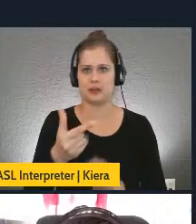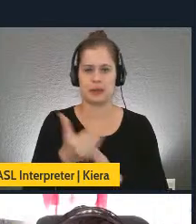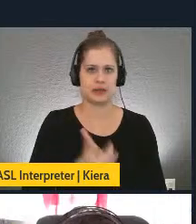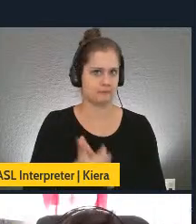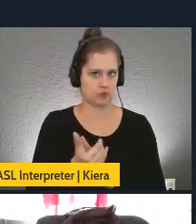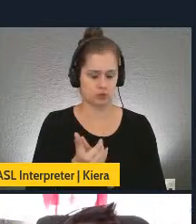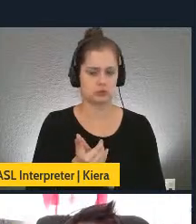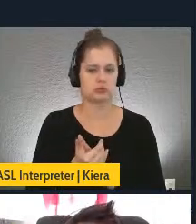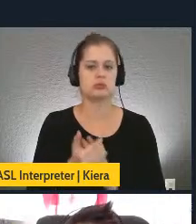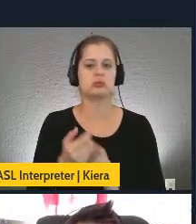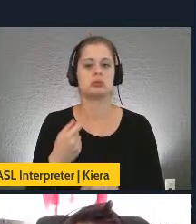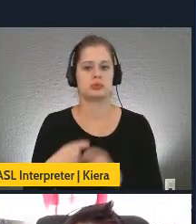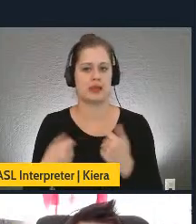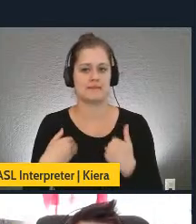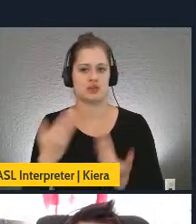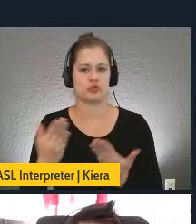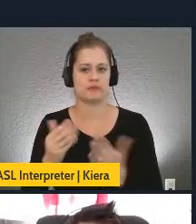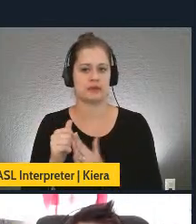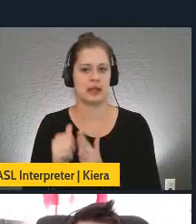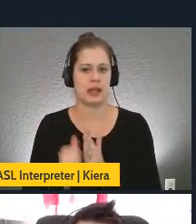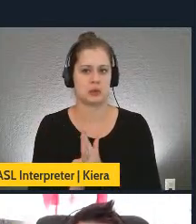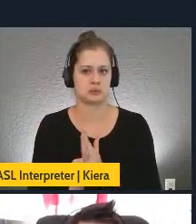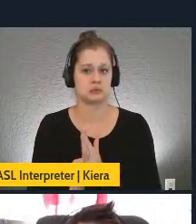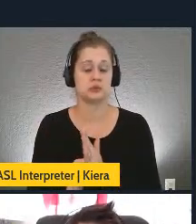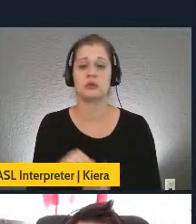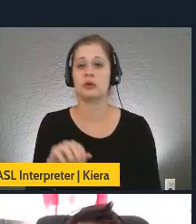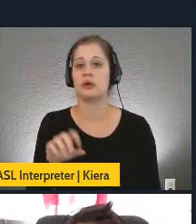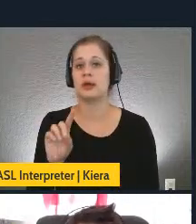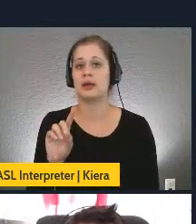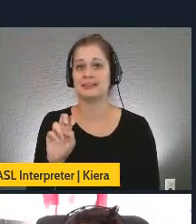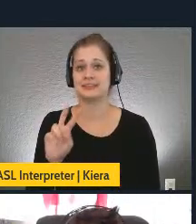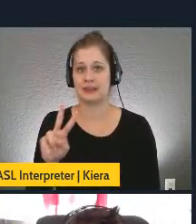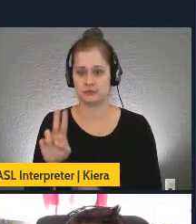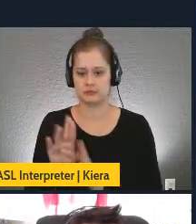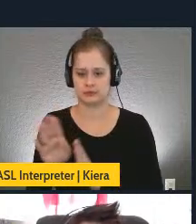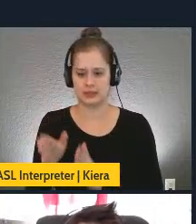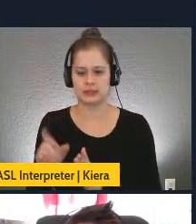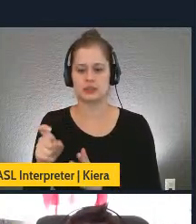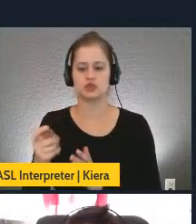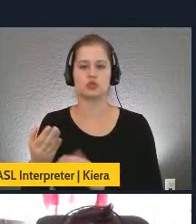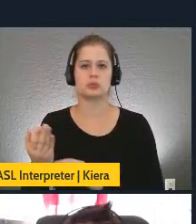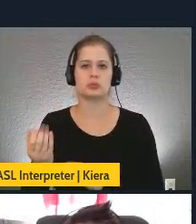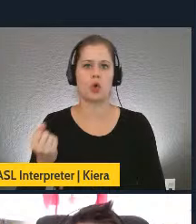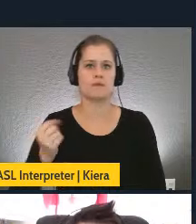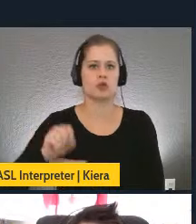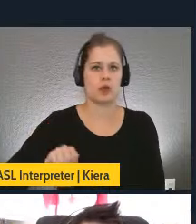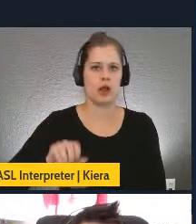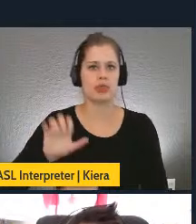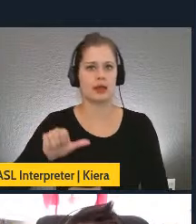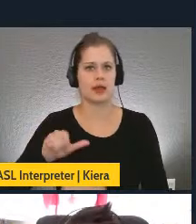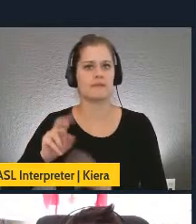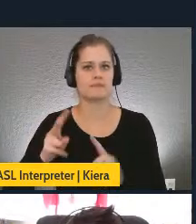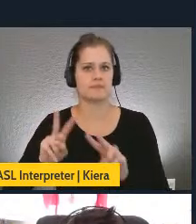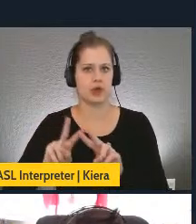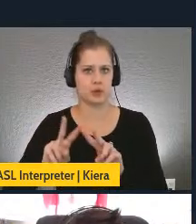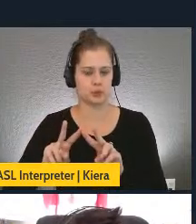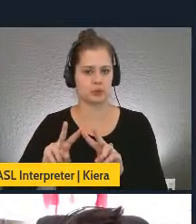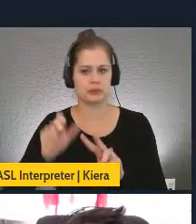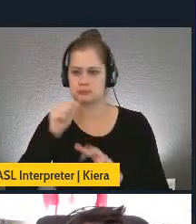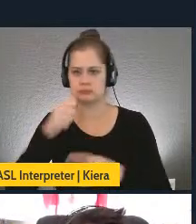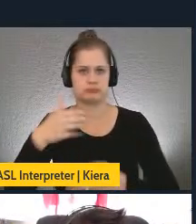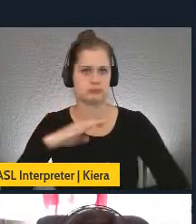account by default. The devs need to override the values of this file that don't